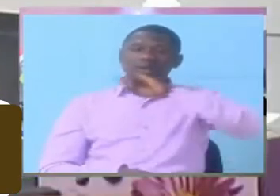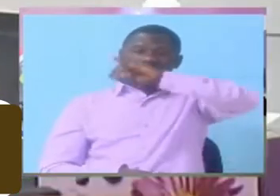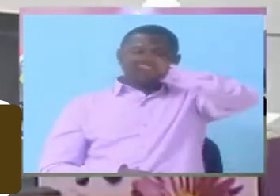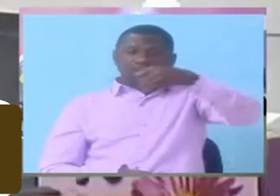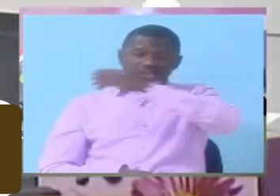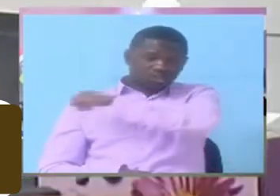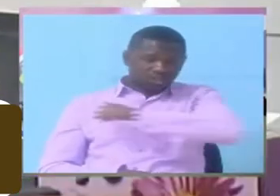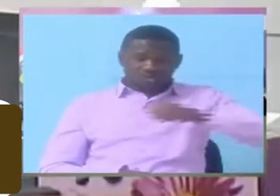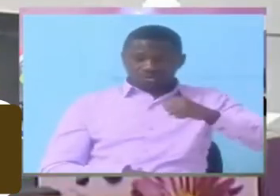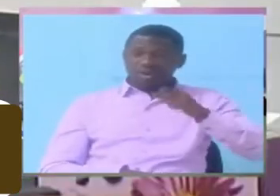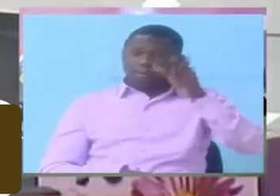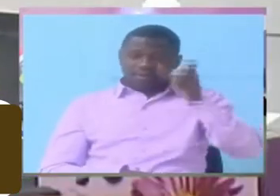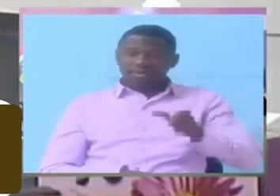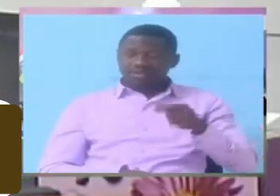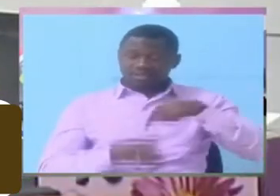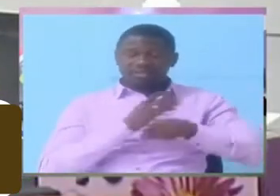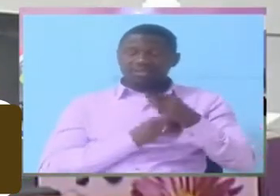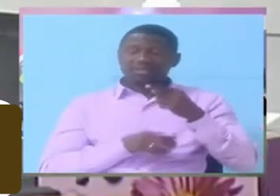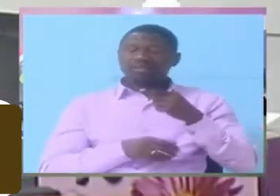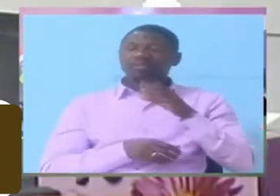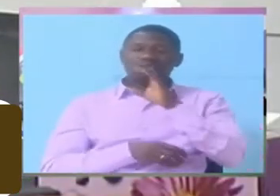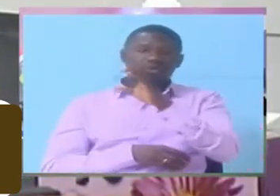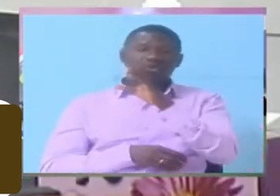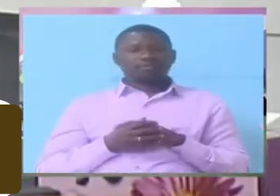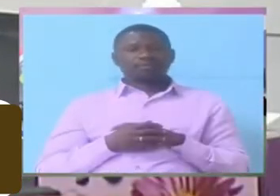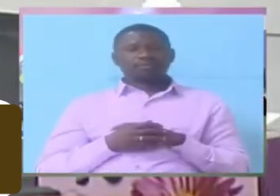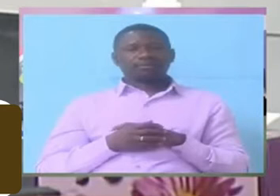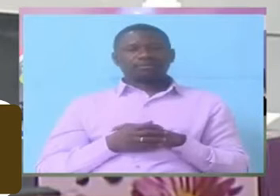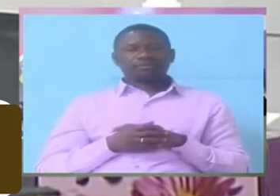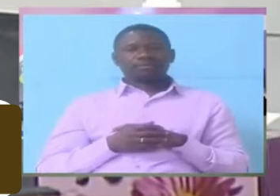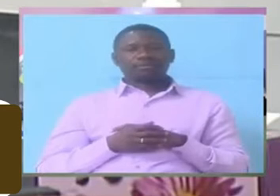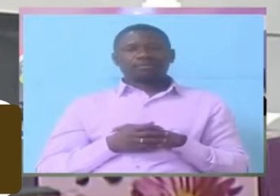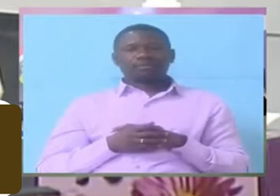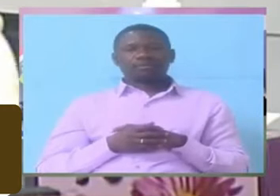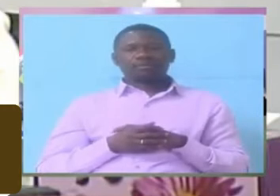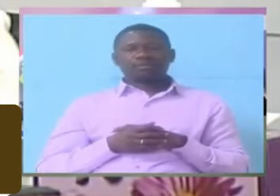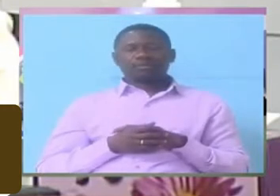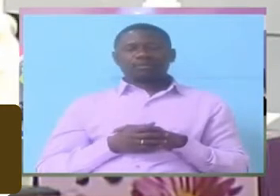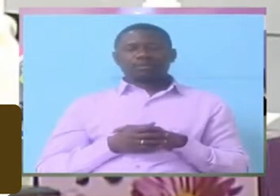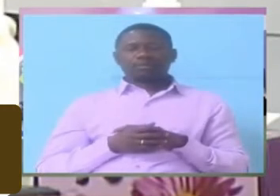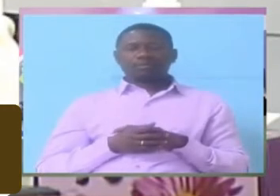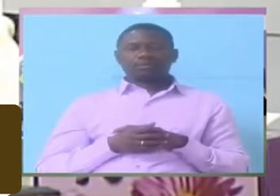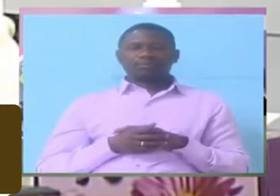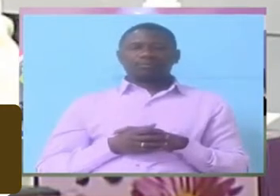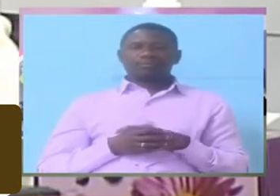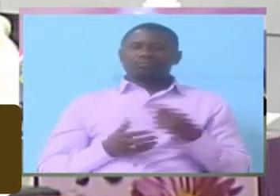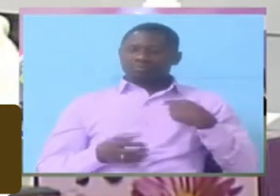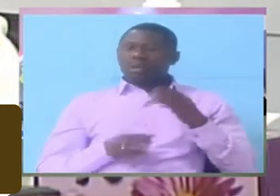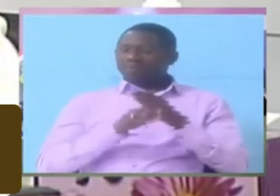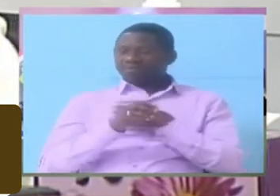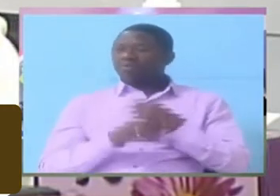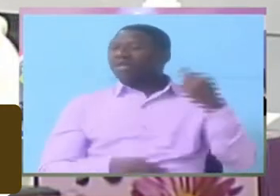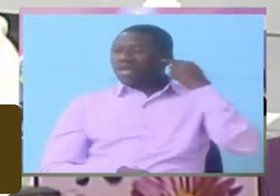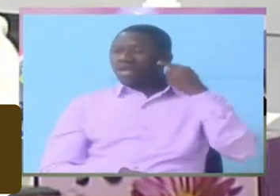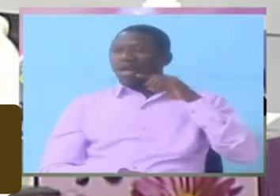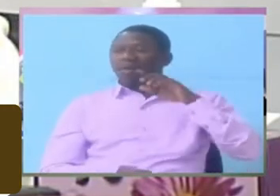janni in 2014 songo ne yalon ne ko kafo do be je kaf me junglers. I have been hearing black but not junglers. Meta mem moy